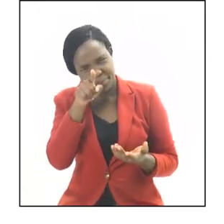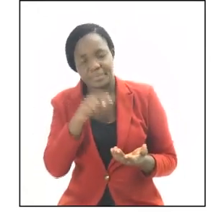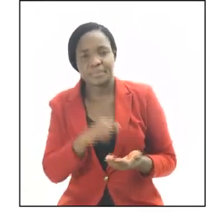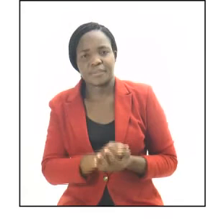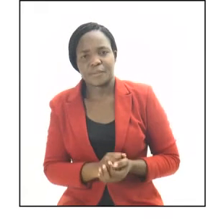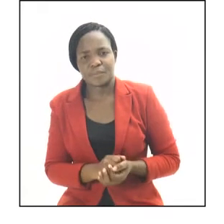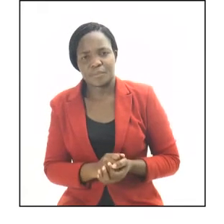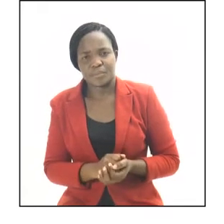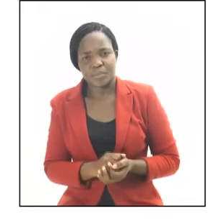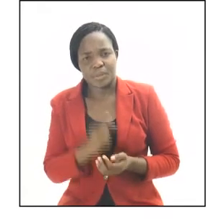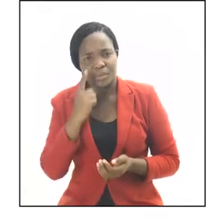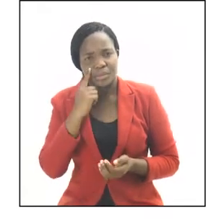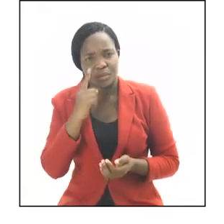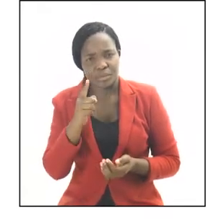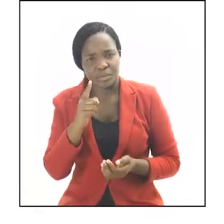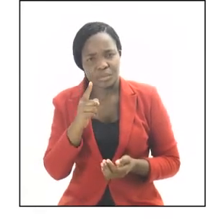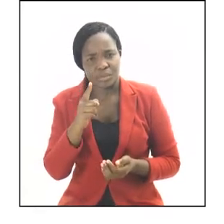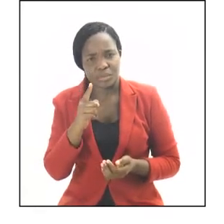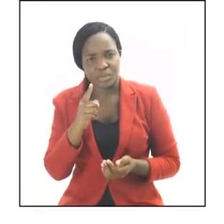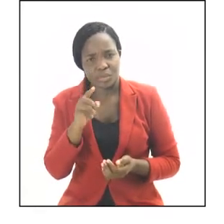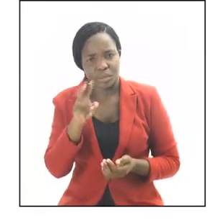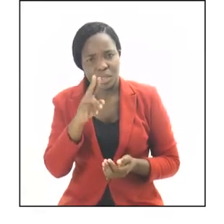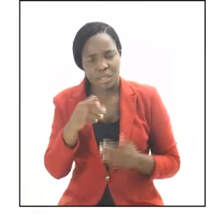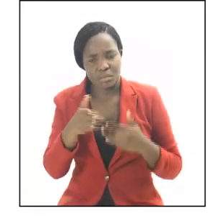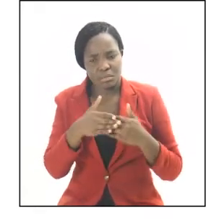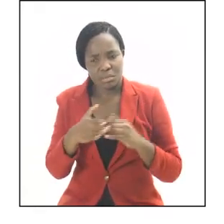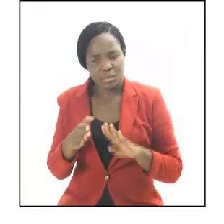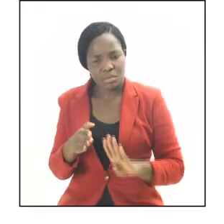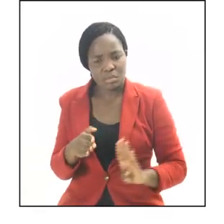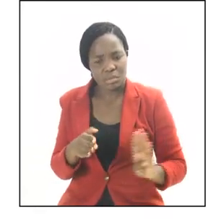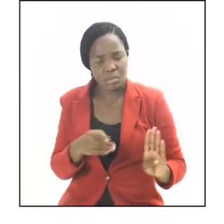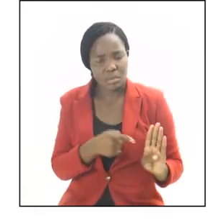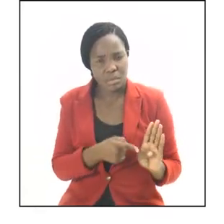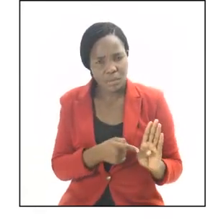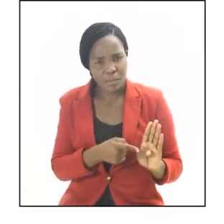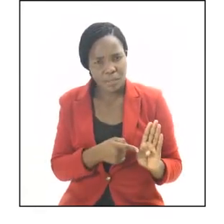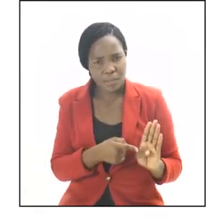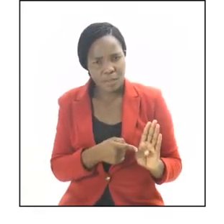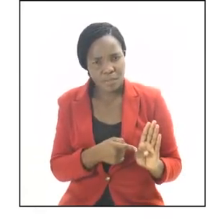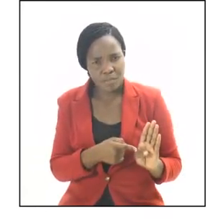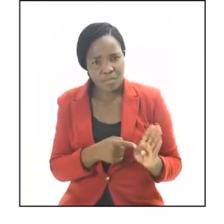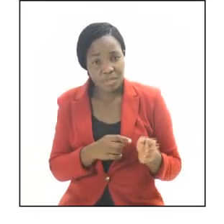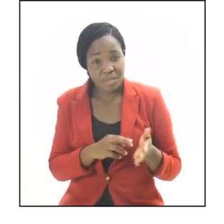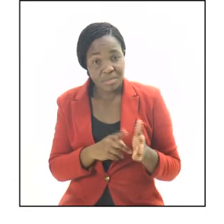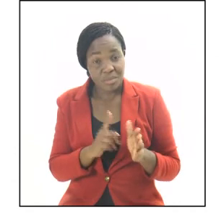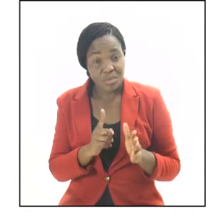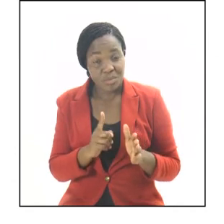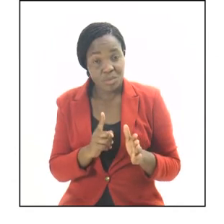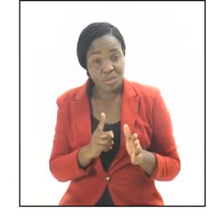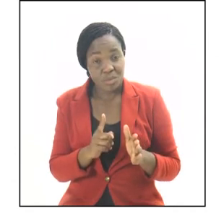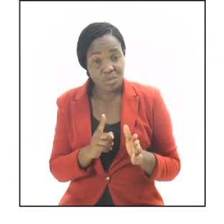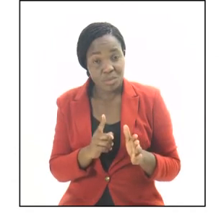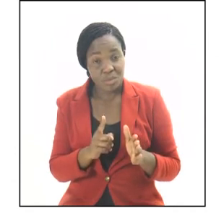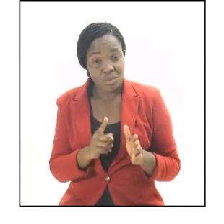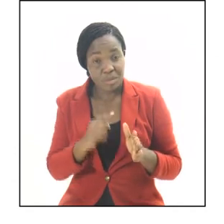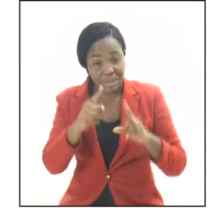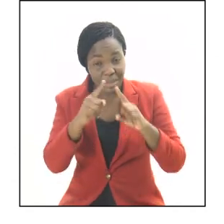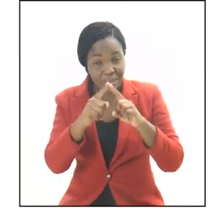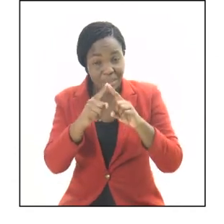you see the height is perpendicular to the base? This means there is a right angle triangle.